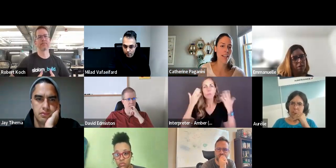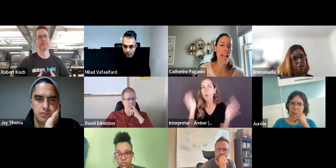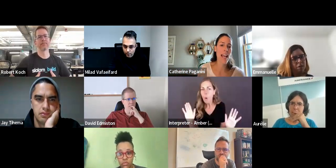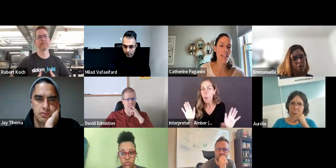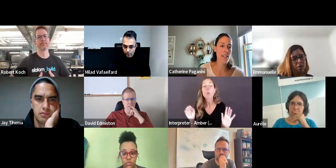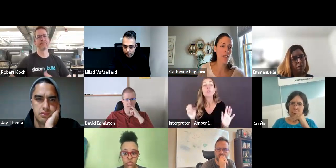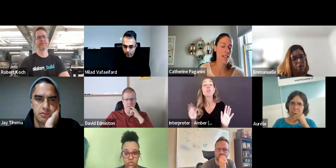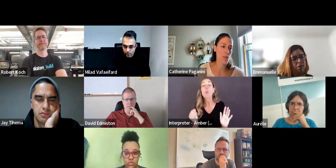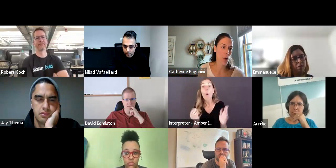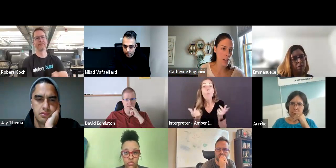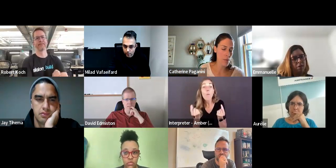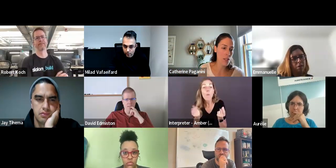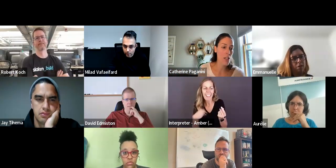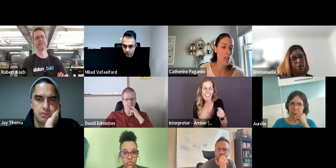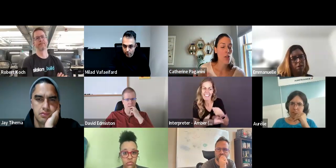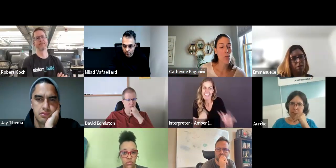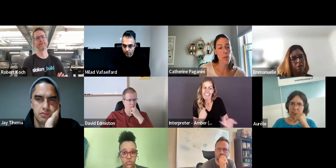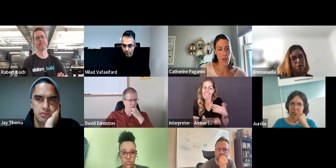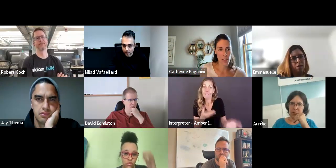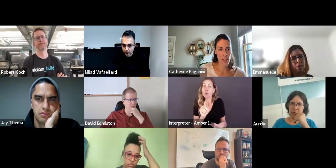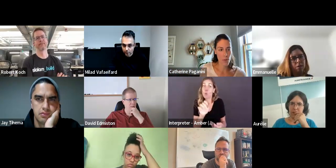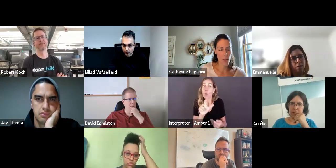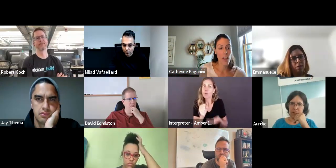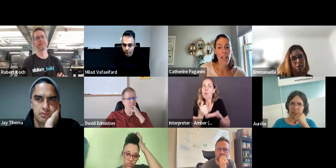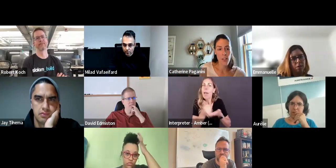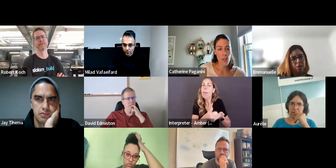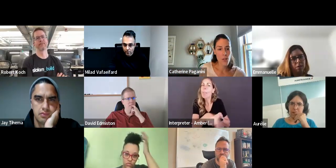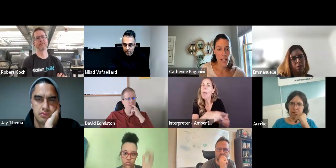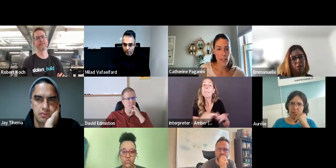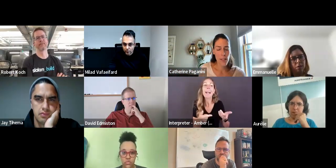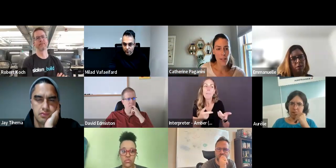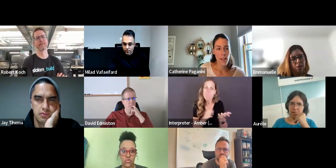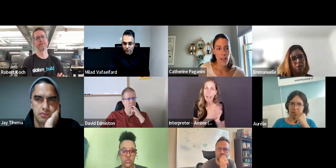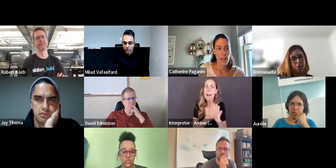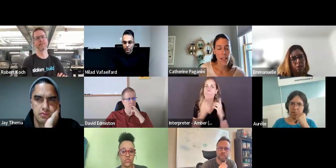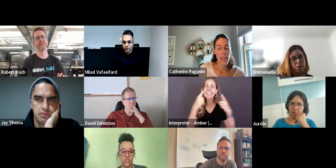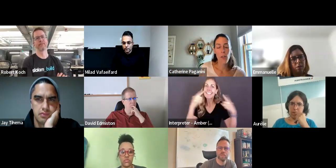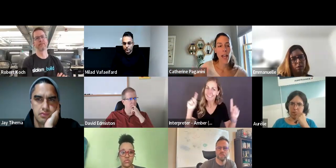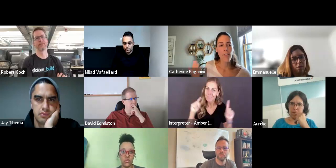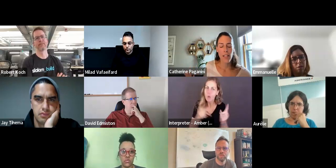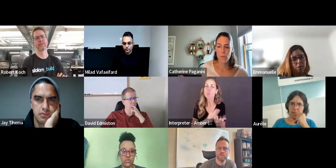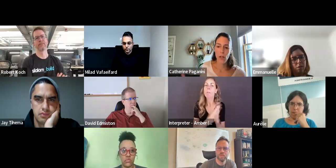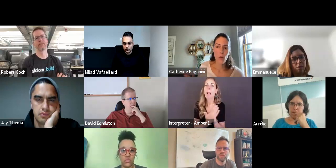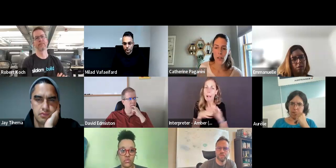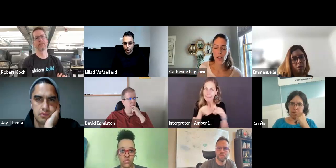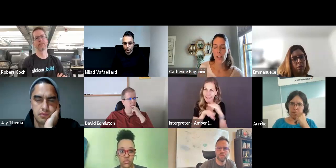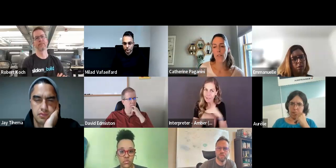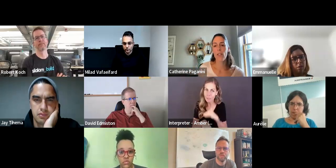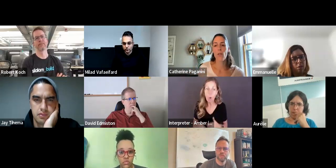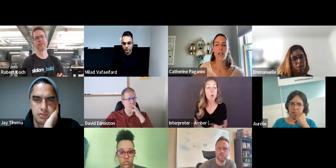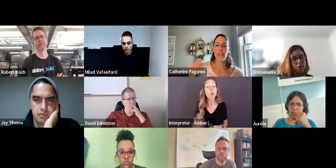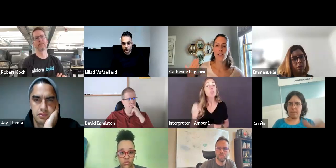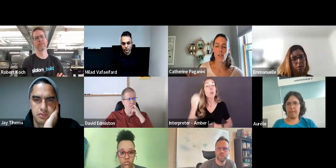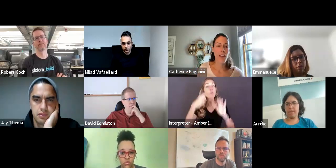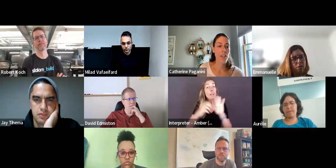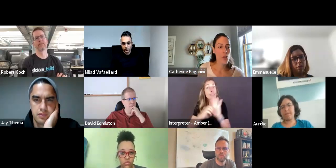tools and make it as easy as possible to be more accessible. And to do that, if you have like a small